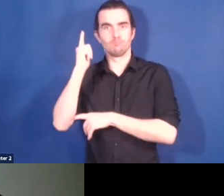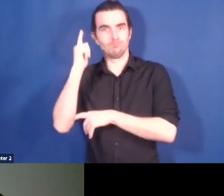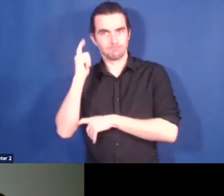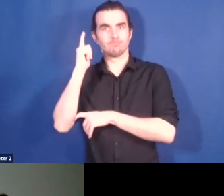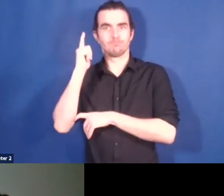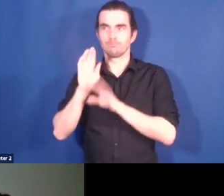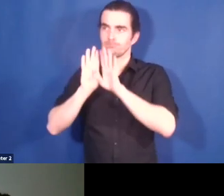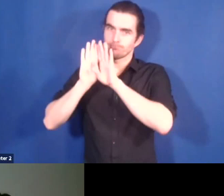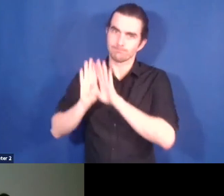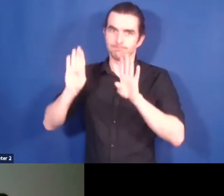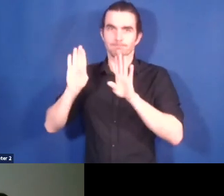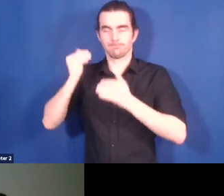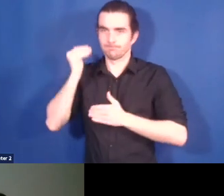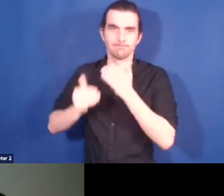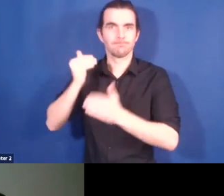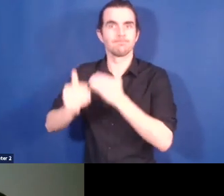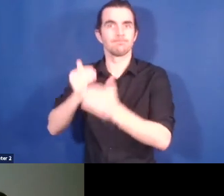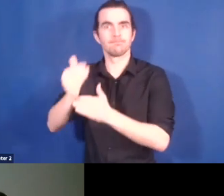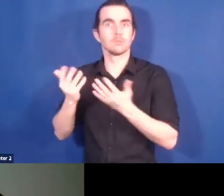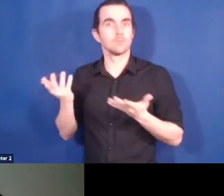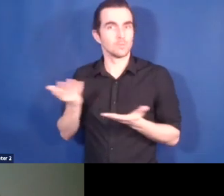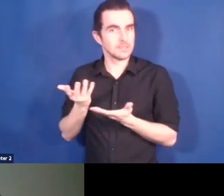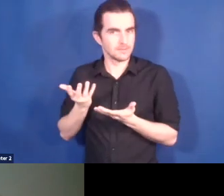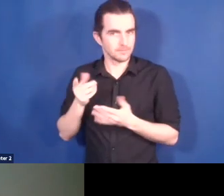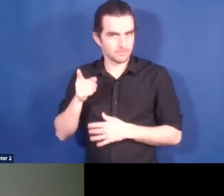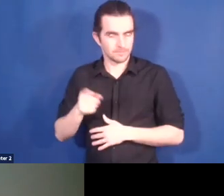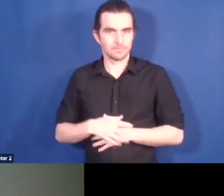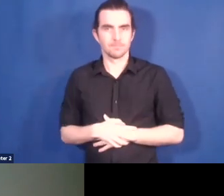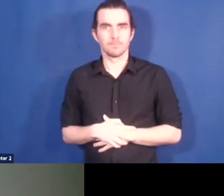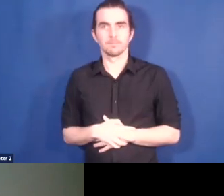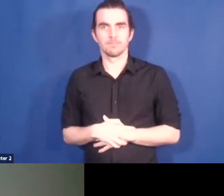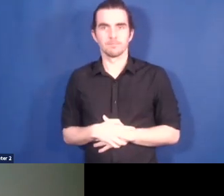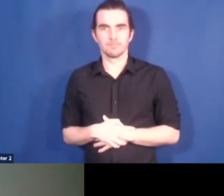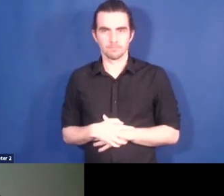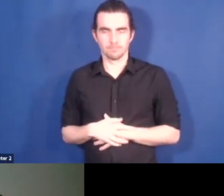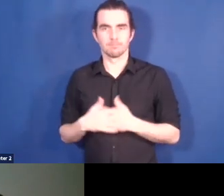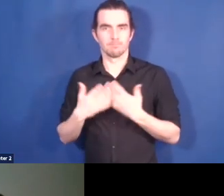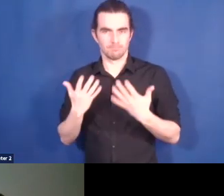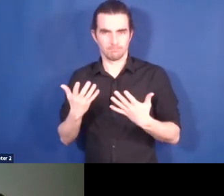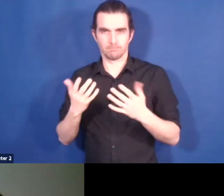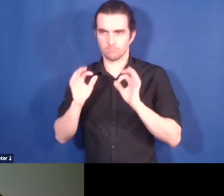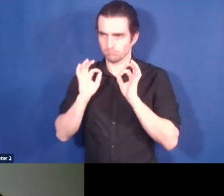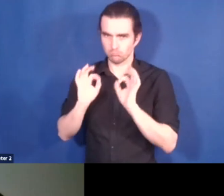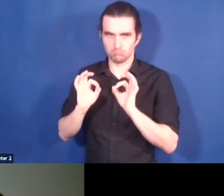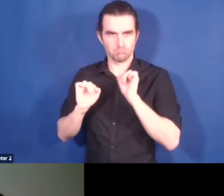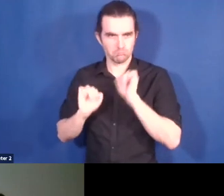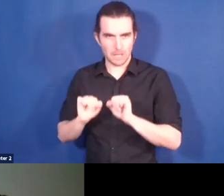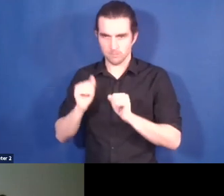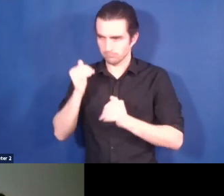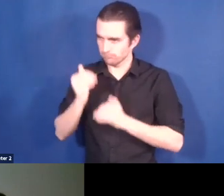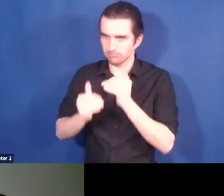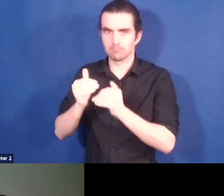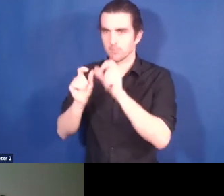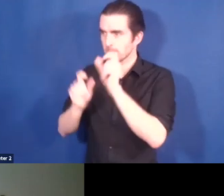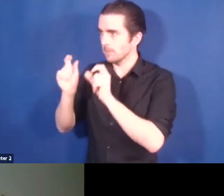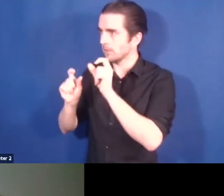CRISP. And CRISP is a crucial tool for the implementation of that 3-year strategy we were just talking about. And it